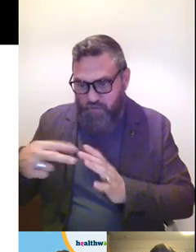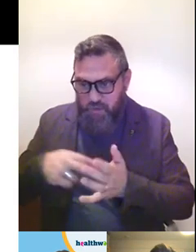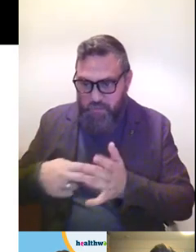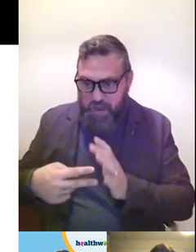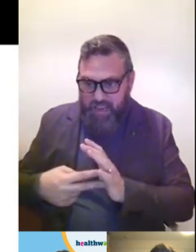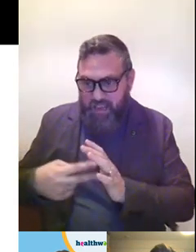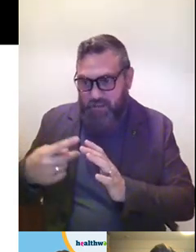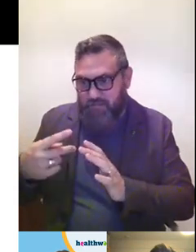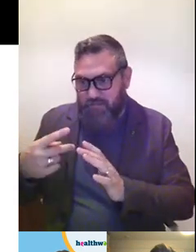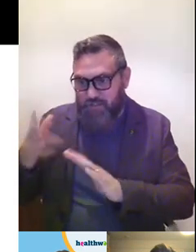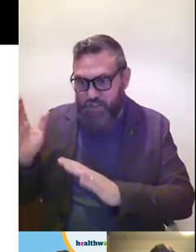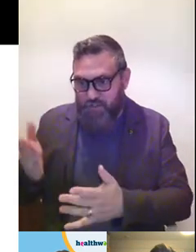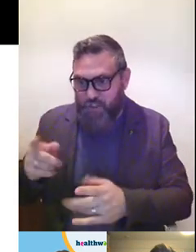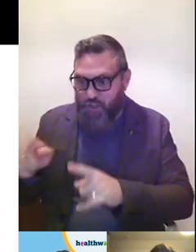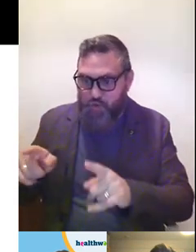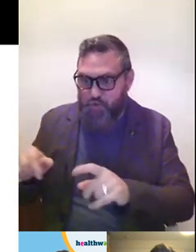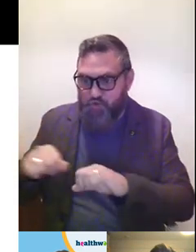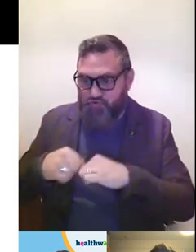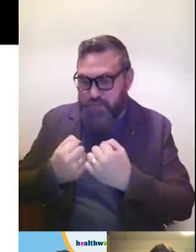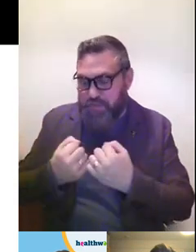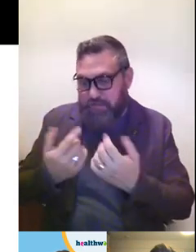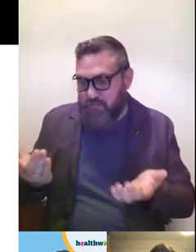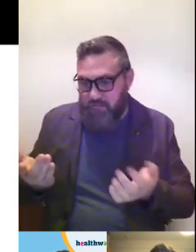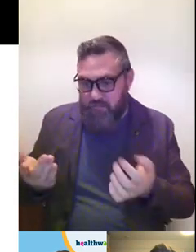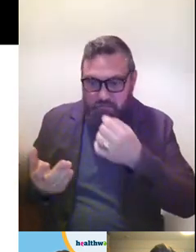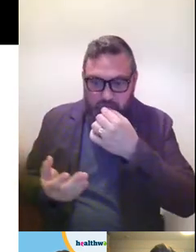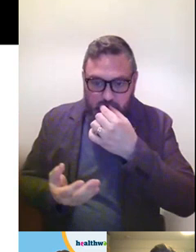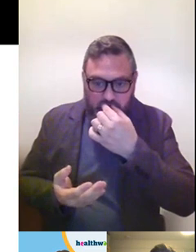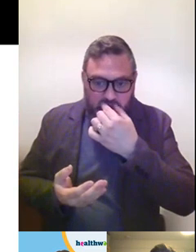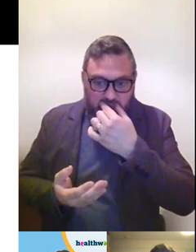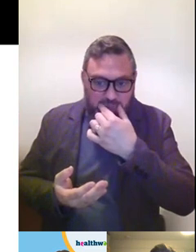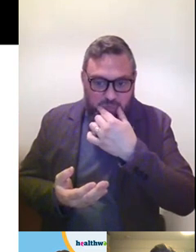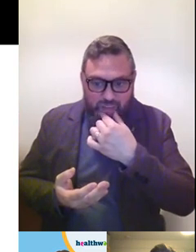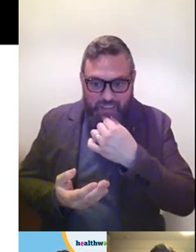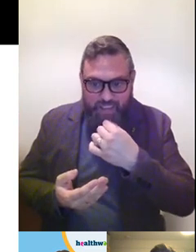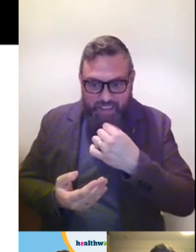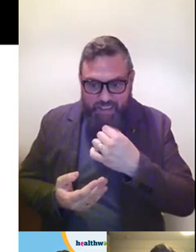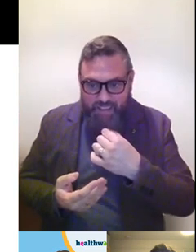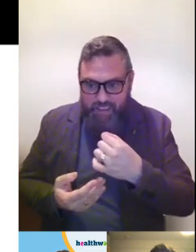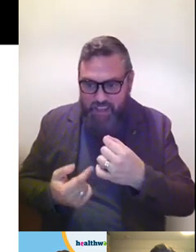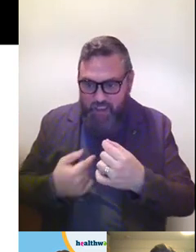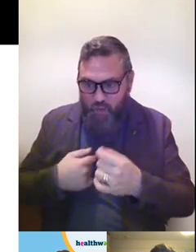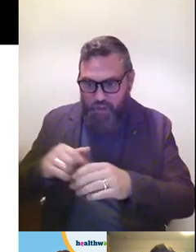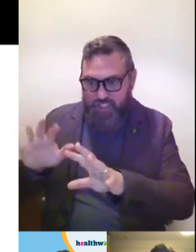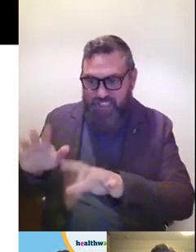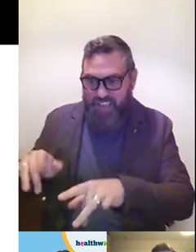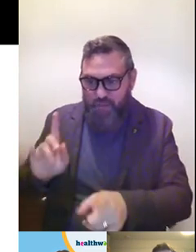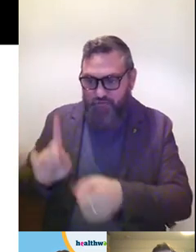services for those particular groups. I was just typing a reply that I was going to put in the chat.